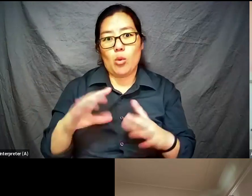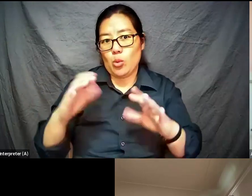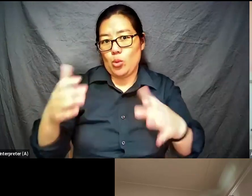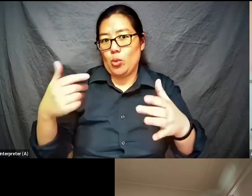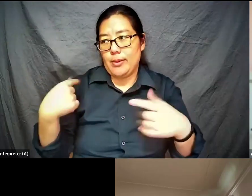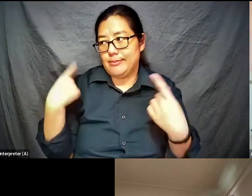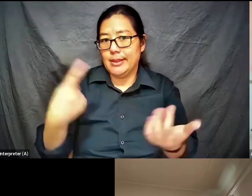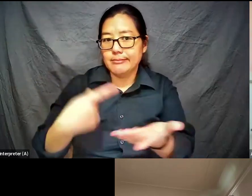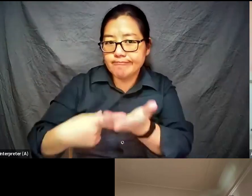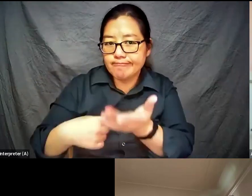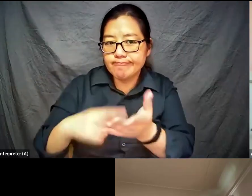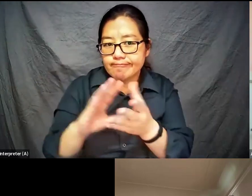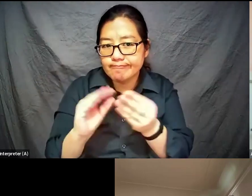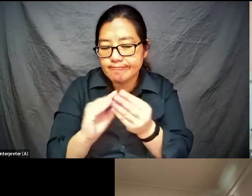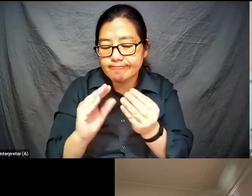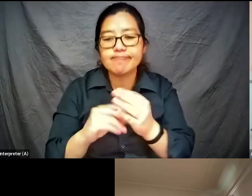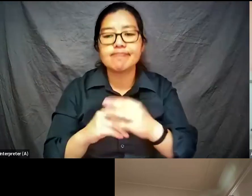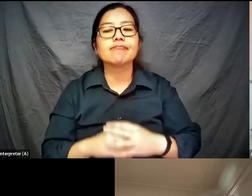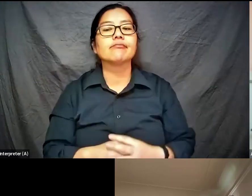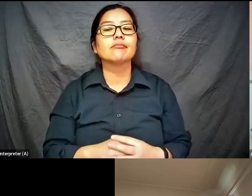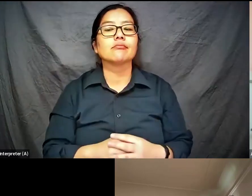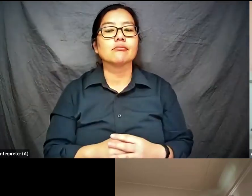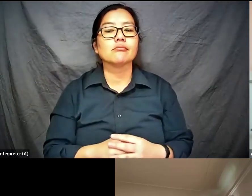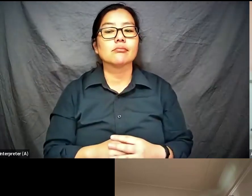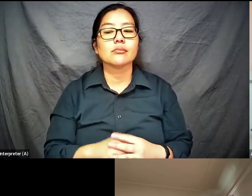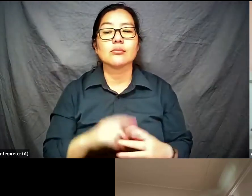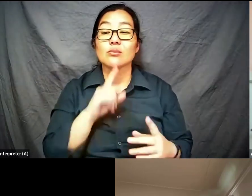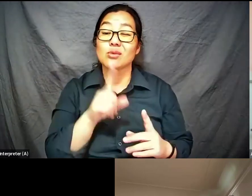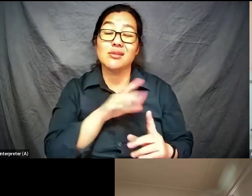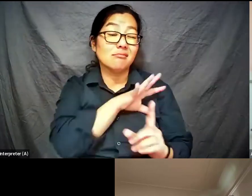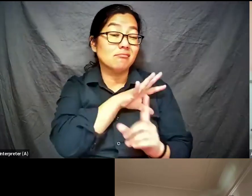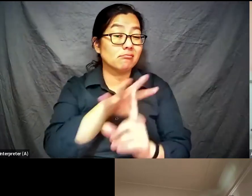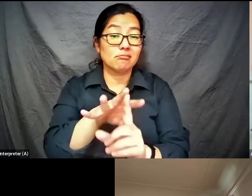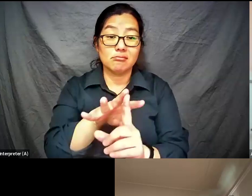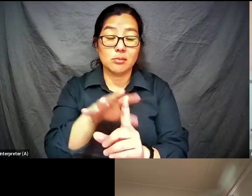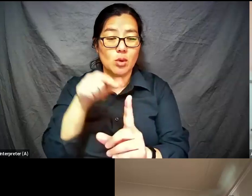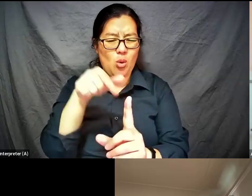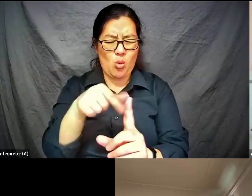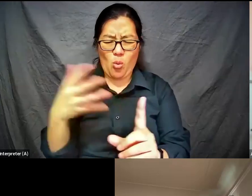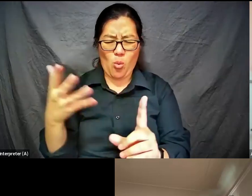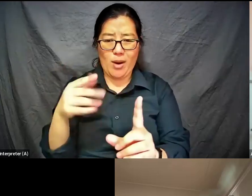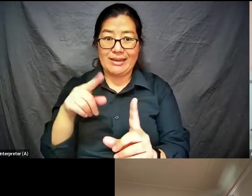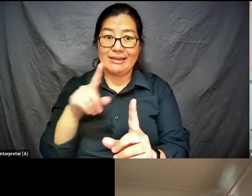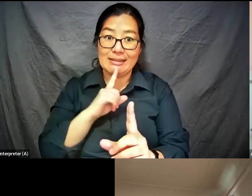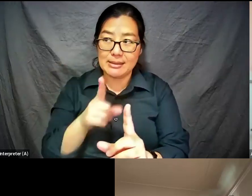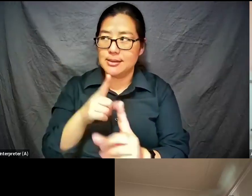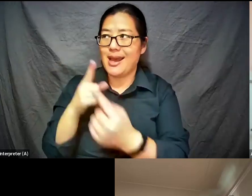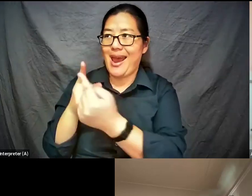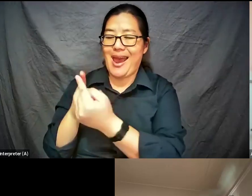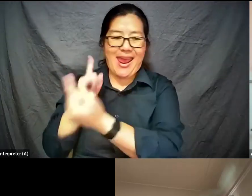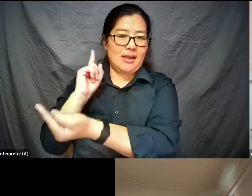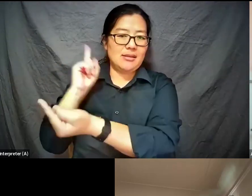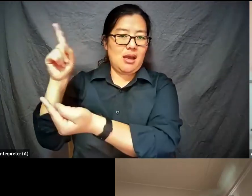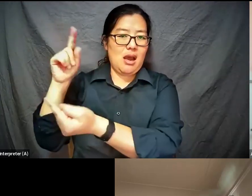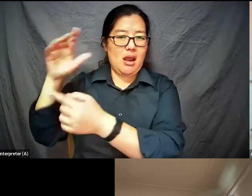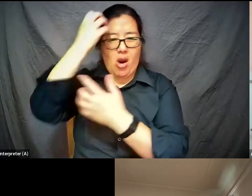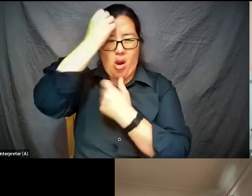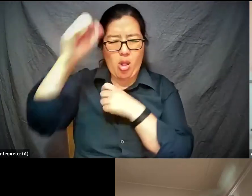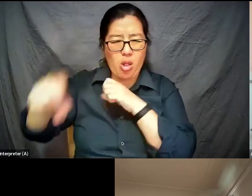to be like a medicine for anti-oppression, right? Or a